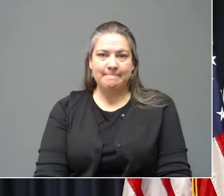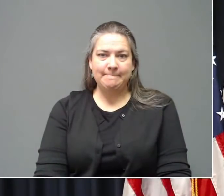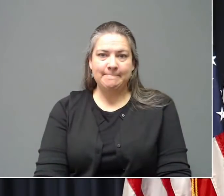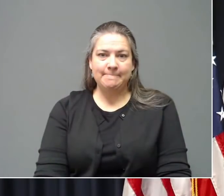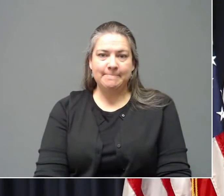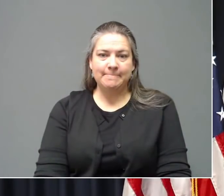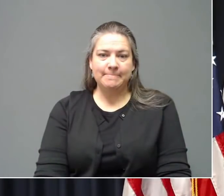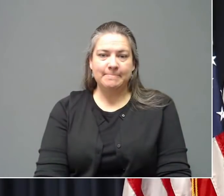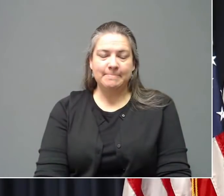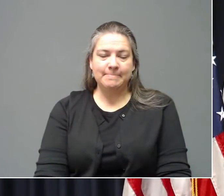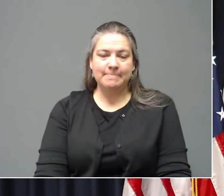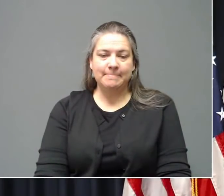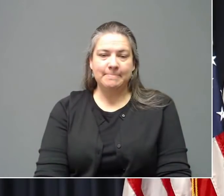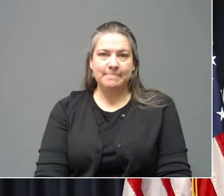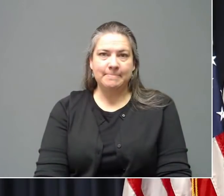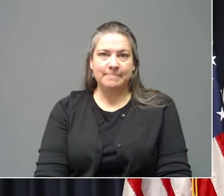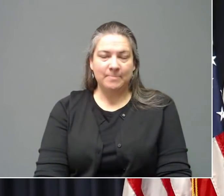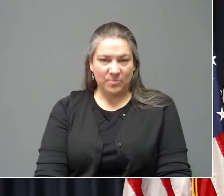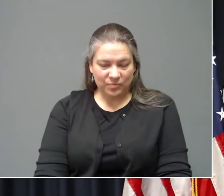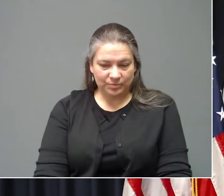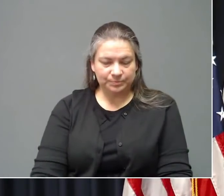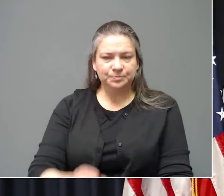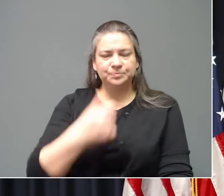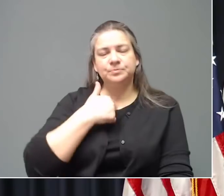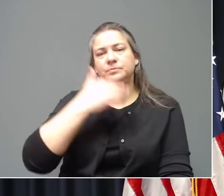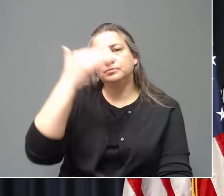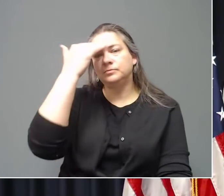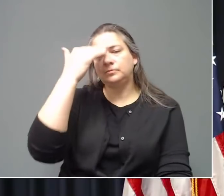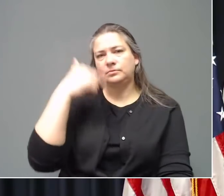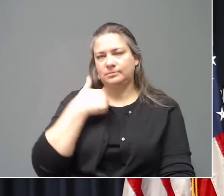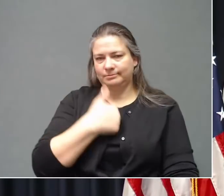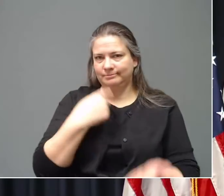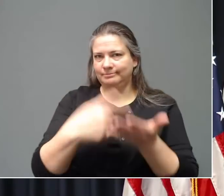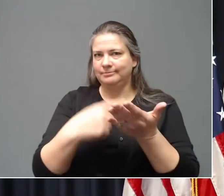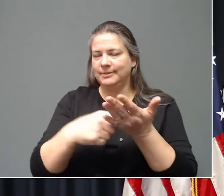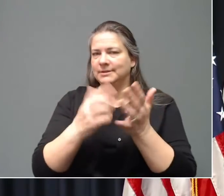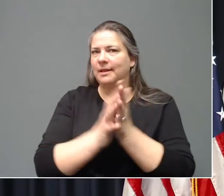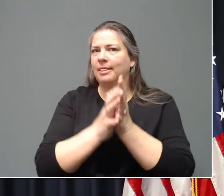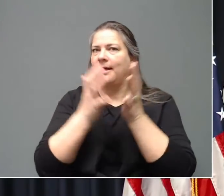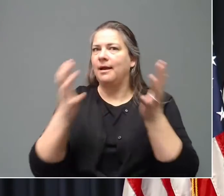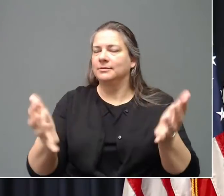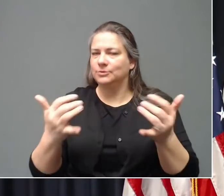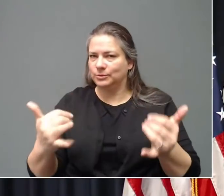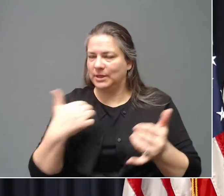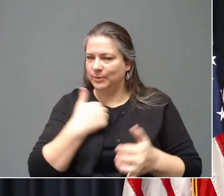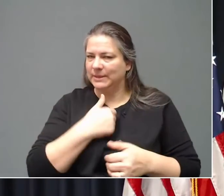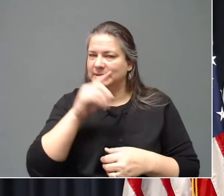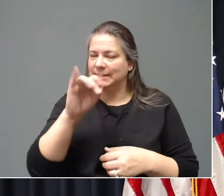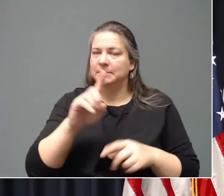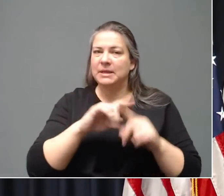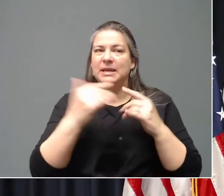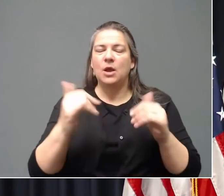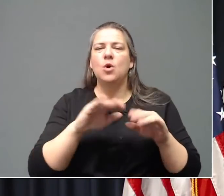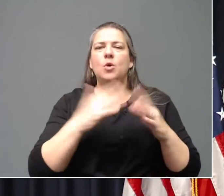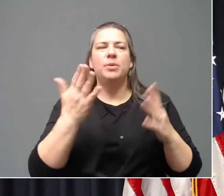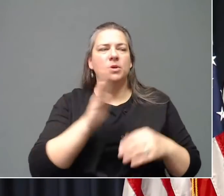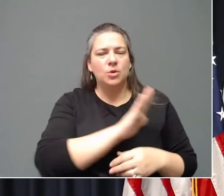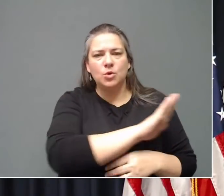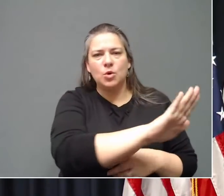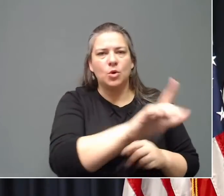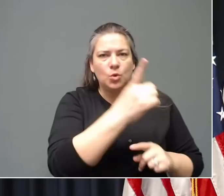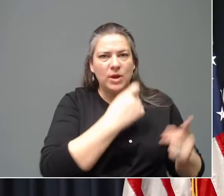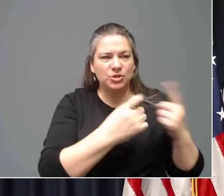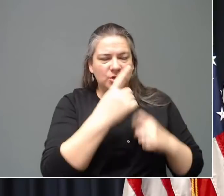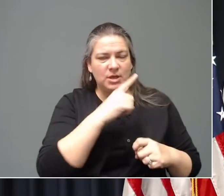All right, so I know we've talked about a lot today. We'll open it up to questions. We'll start with Tom